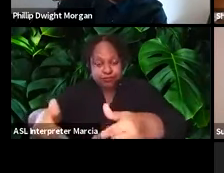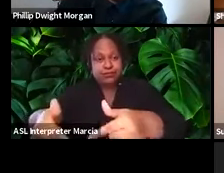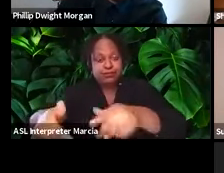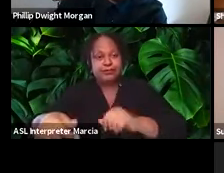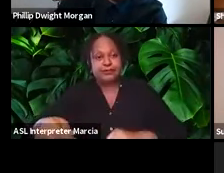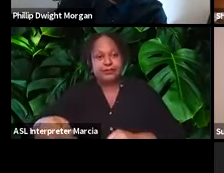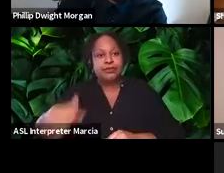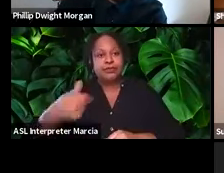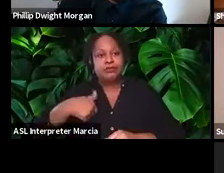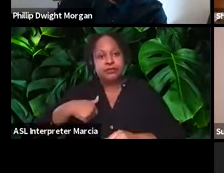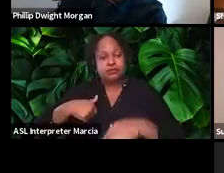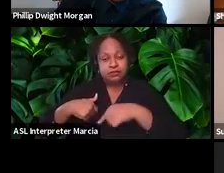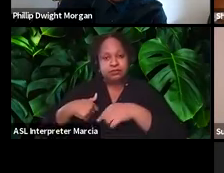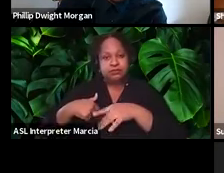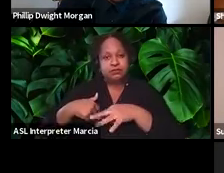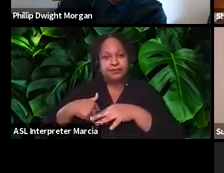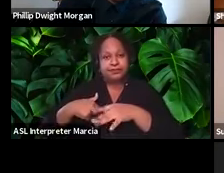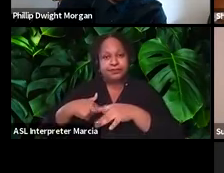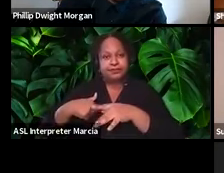the